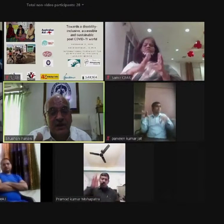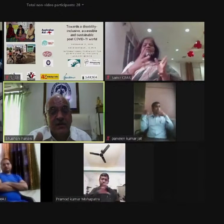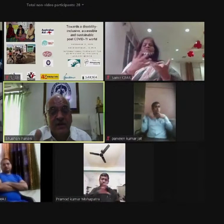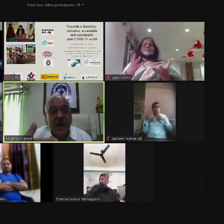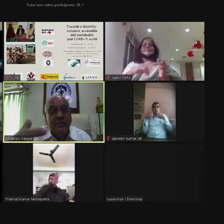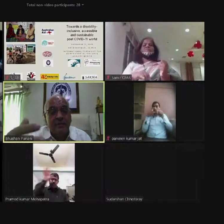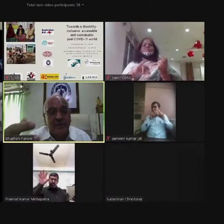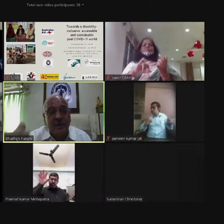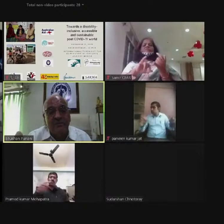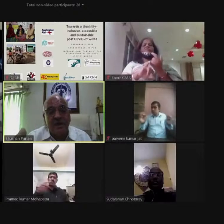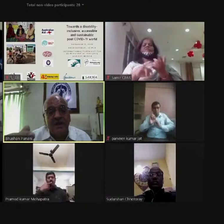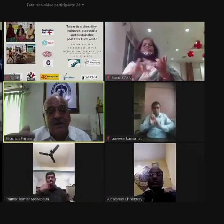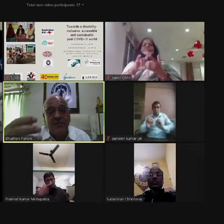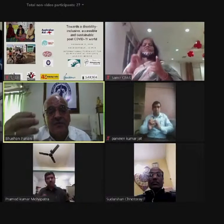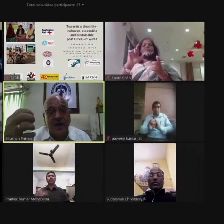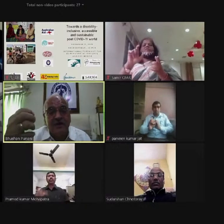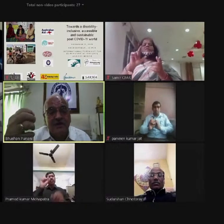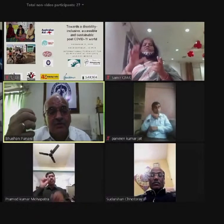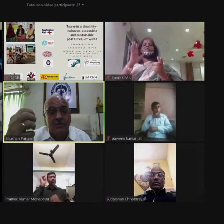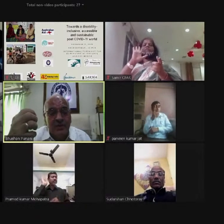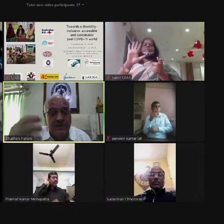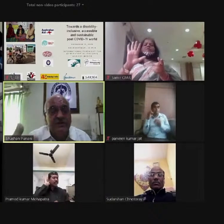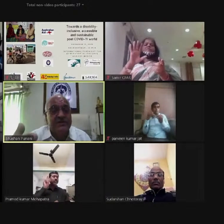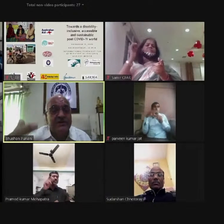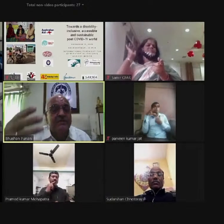to uh,